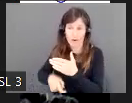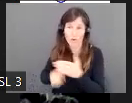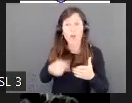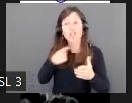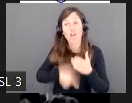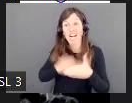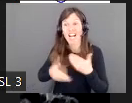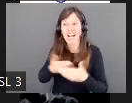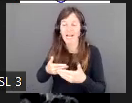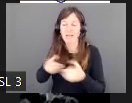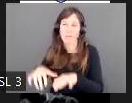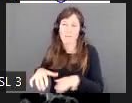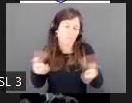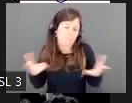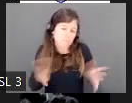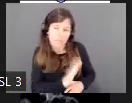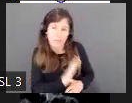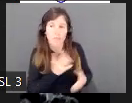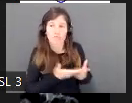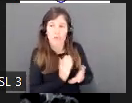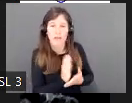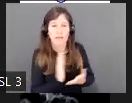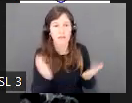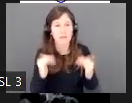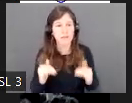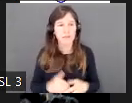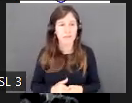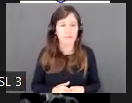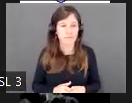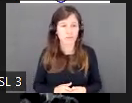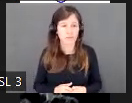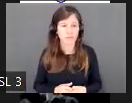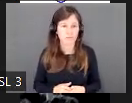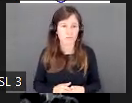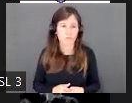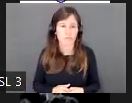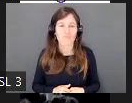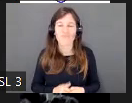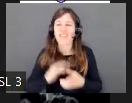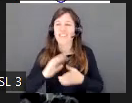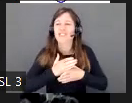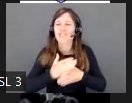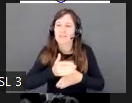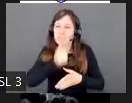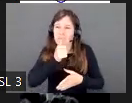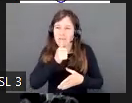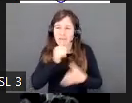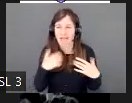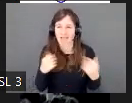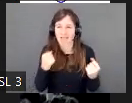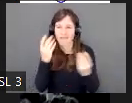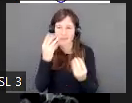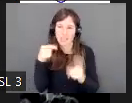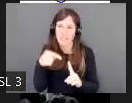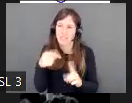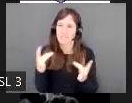is ongoing challenges. The format and the privacy of sharing of privacy health information. Can it be in an email?